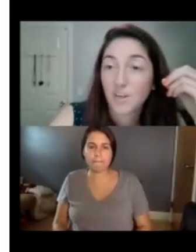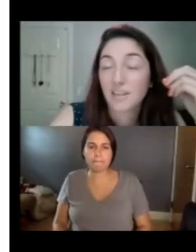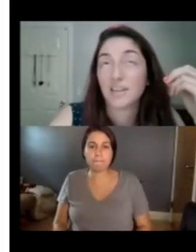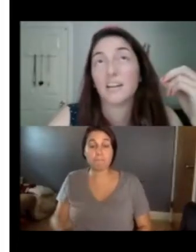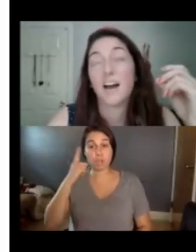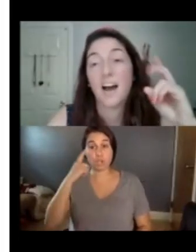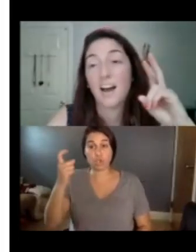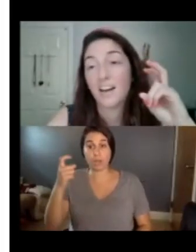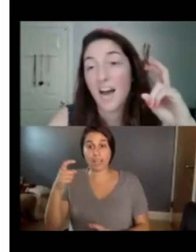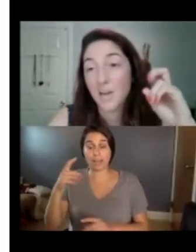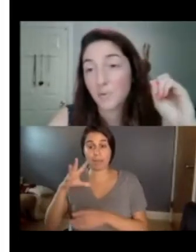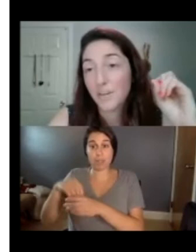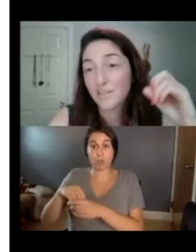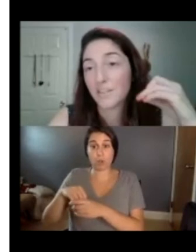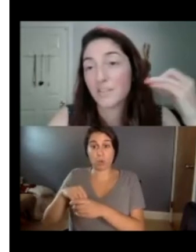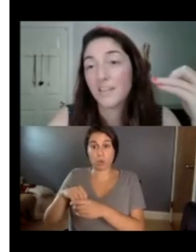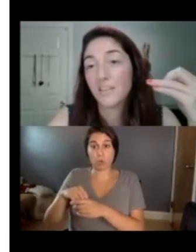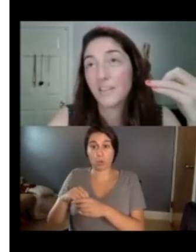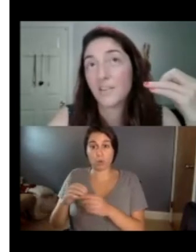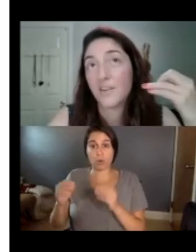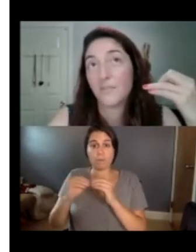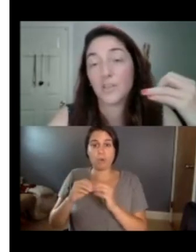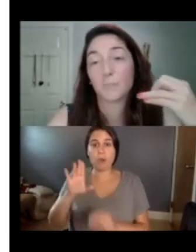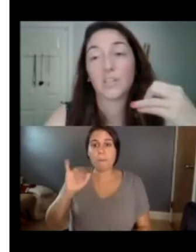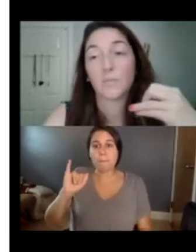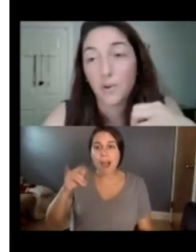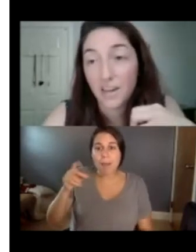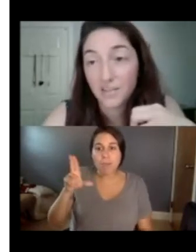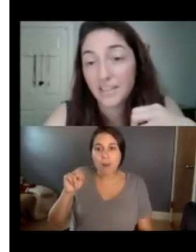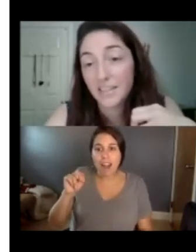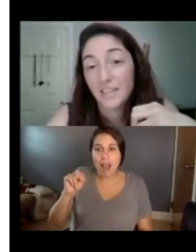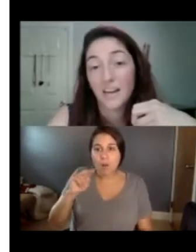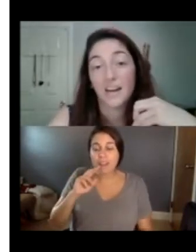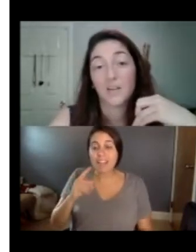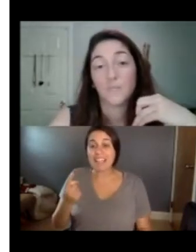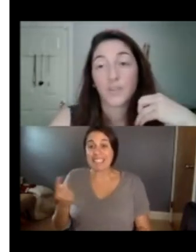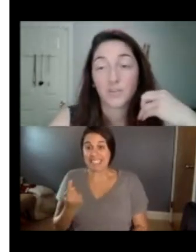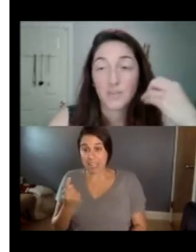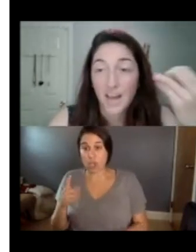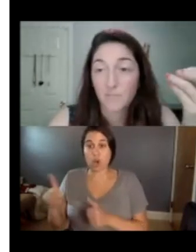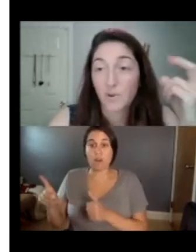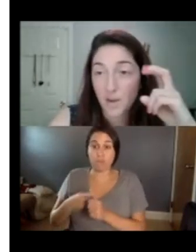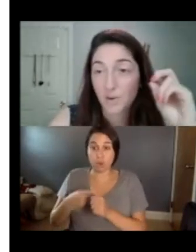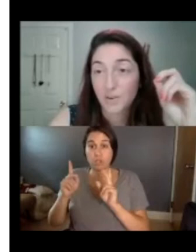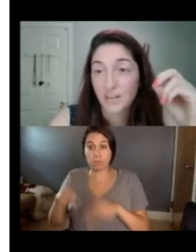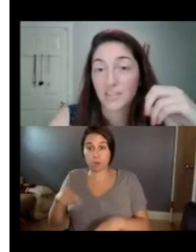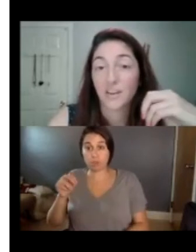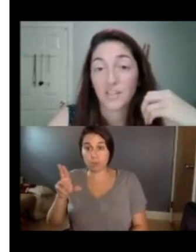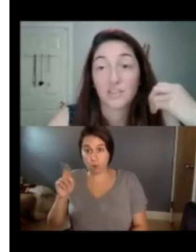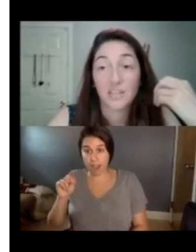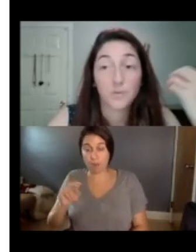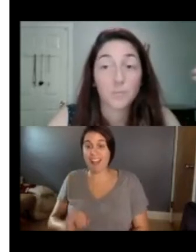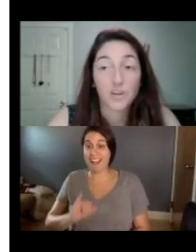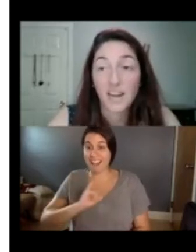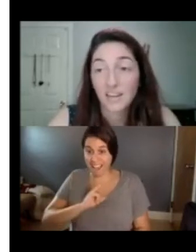have more I pronouns, so singular first person pronouns, dreams that have more I pronouns